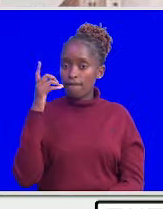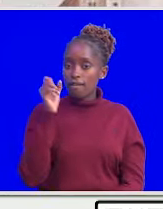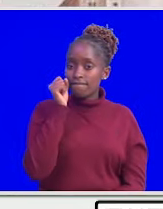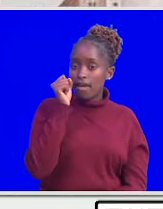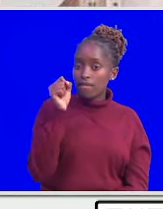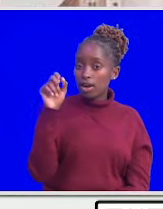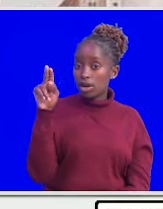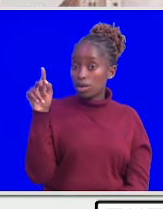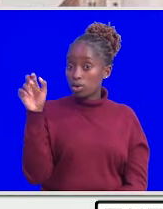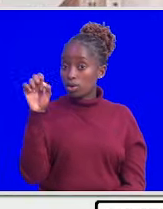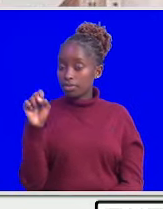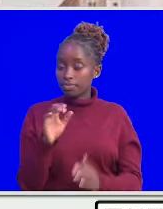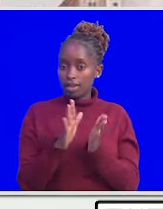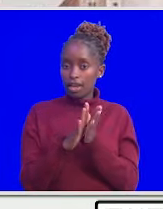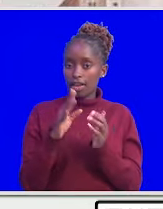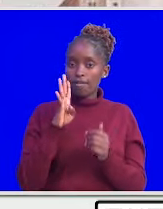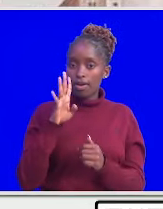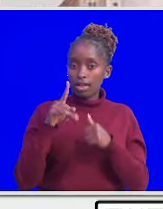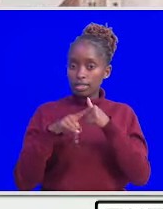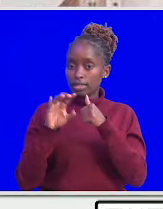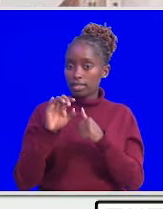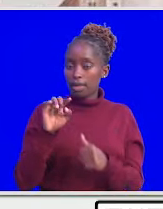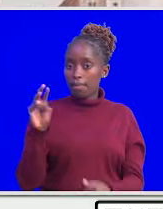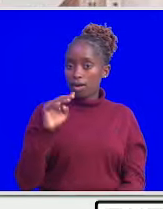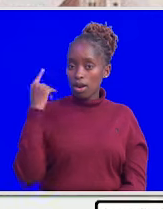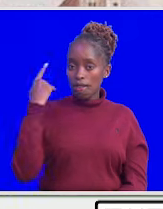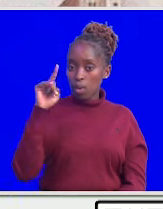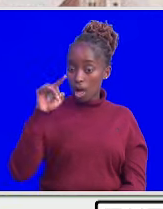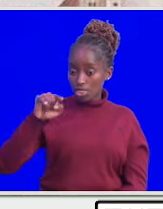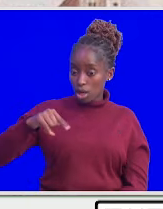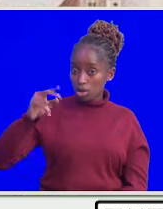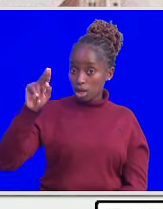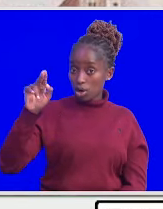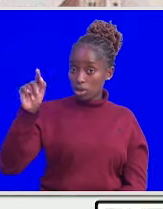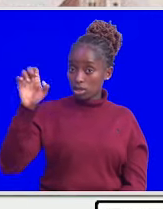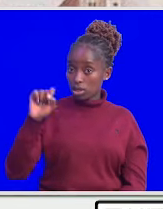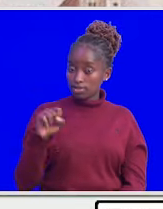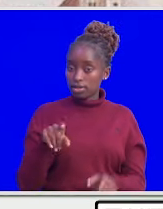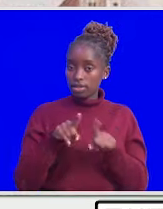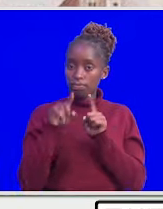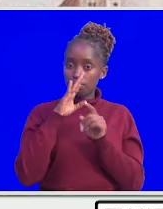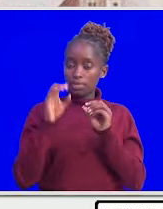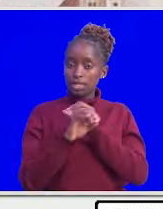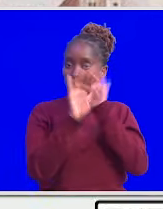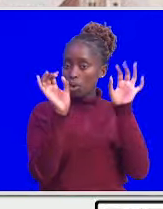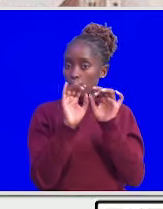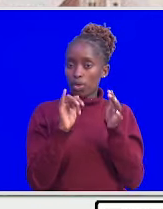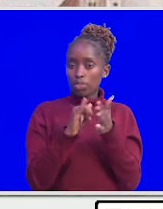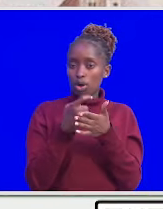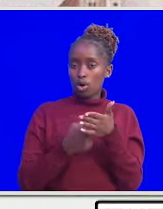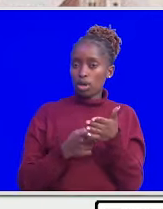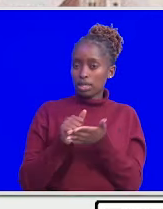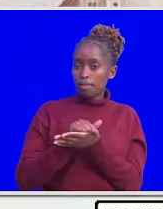notes, and 460 pieces of 1,000 notes. It was also revealed that cost of